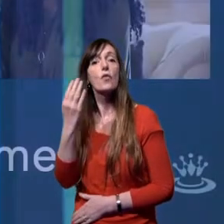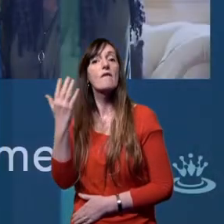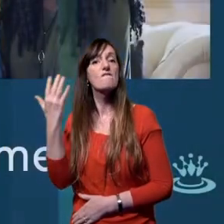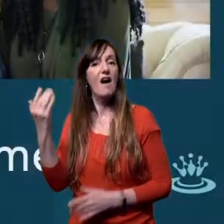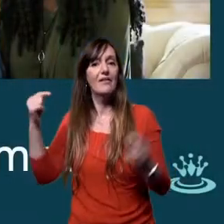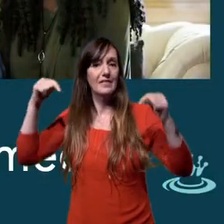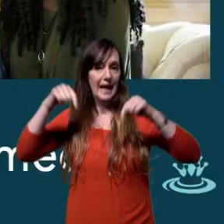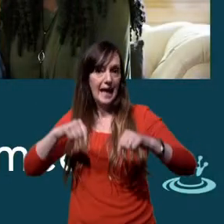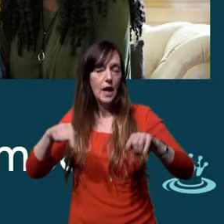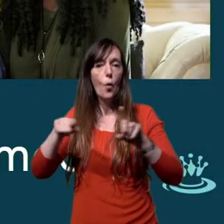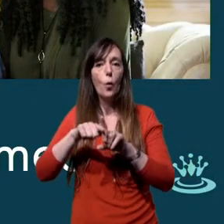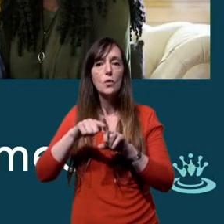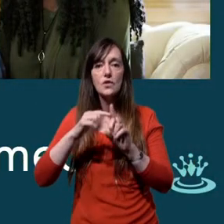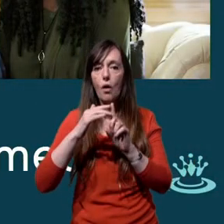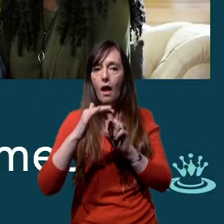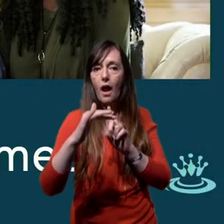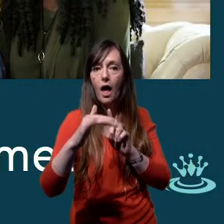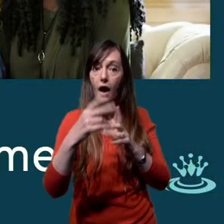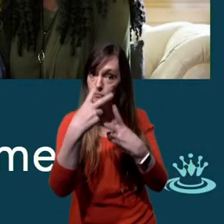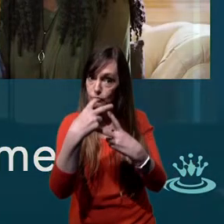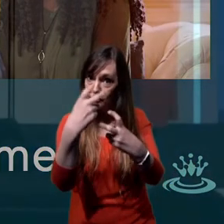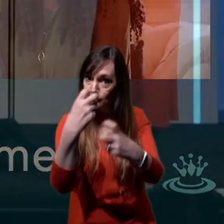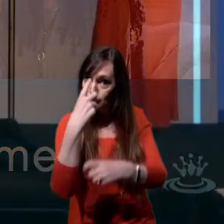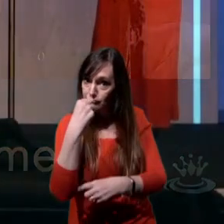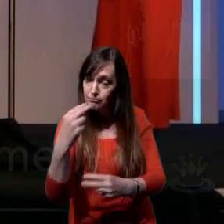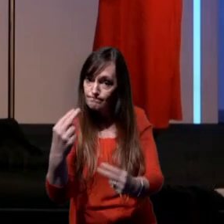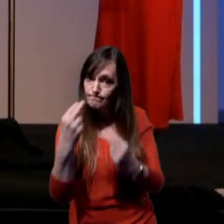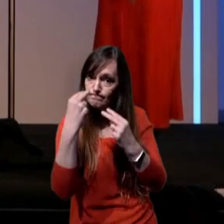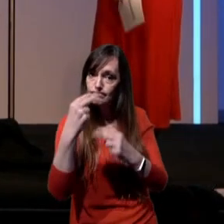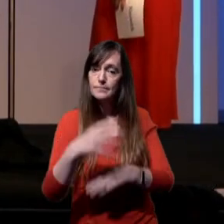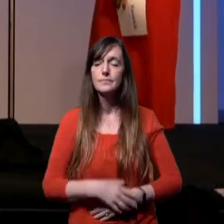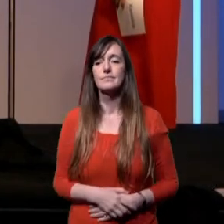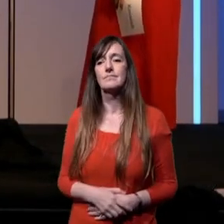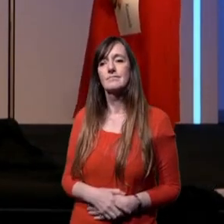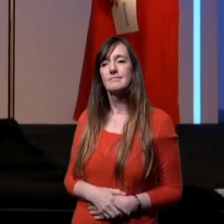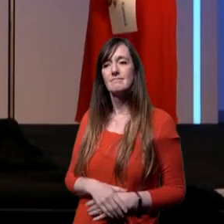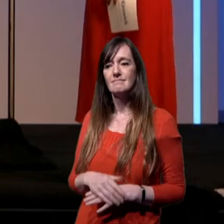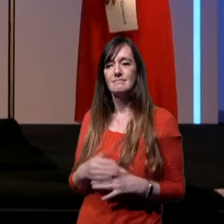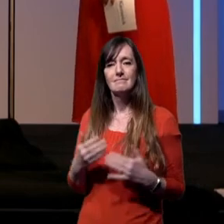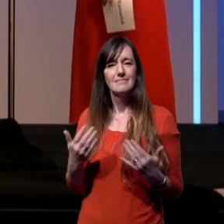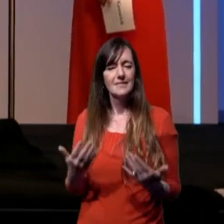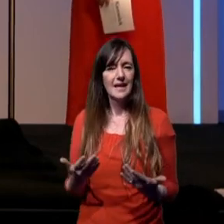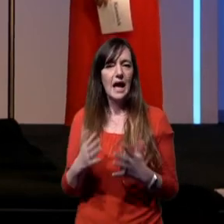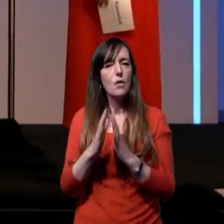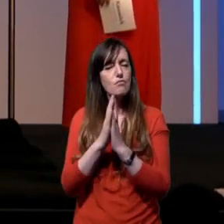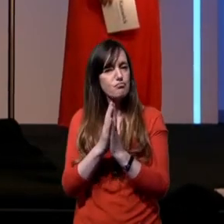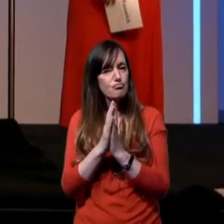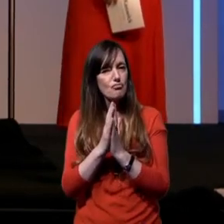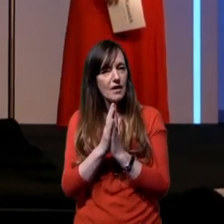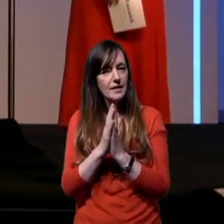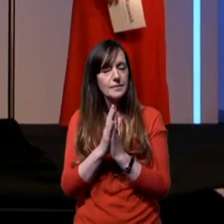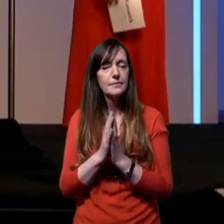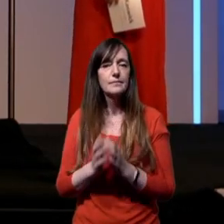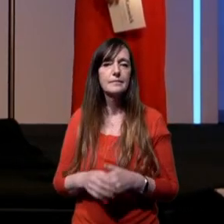be live streamed. Well, let's pray as we close.